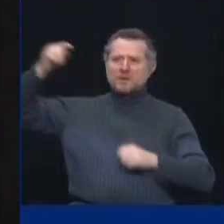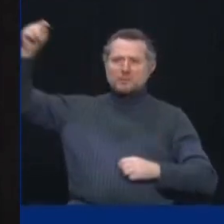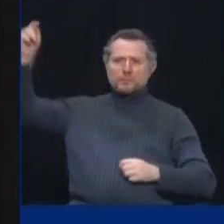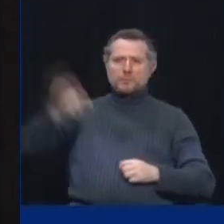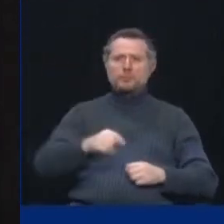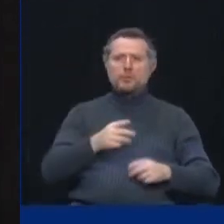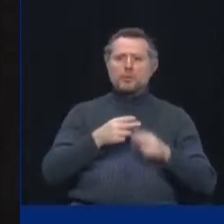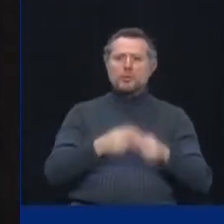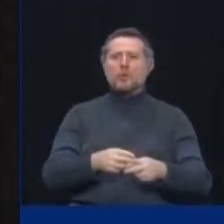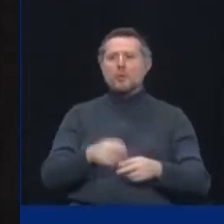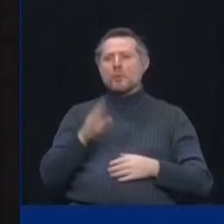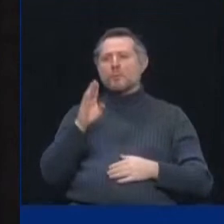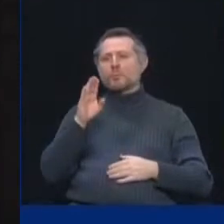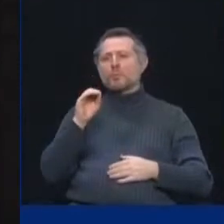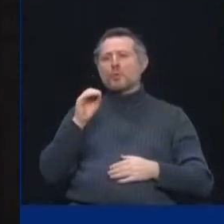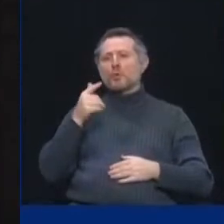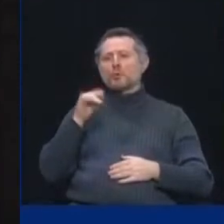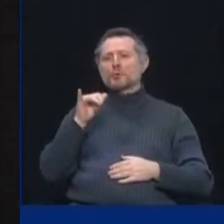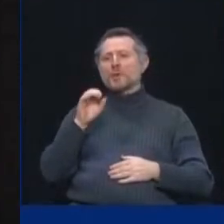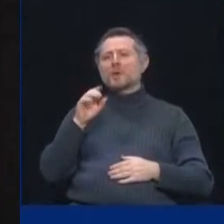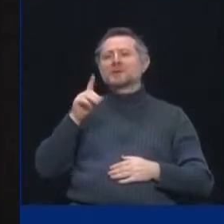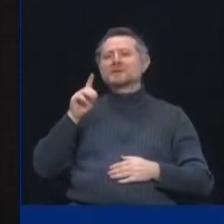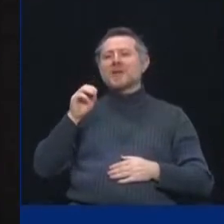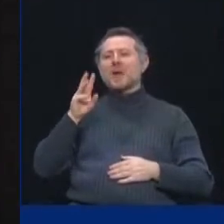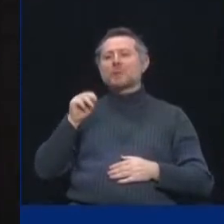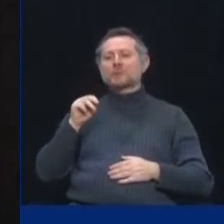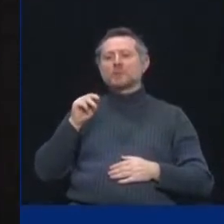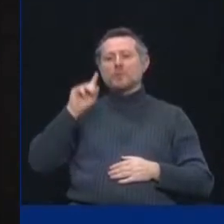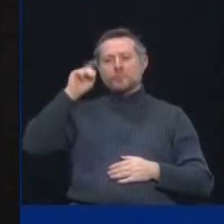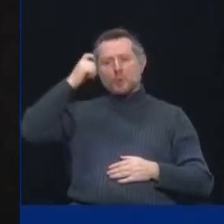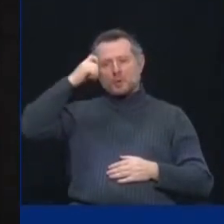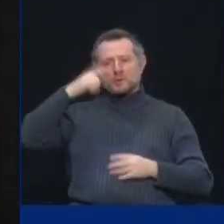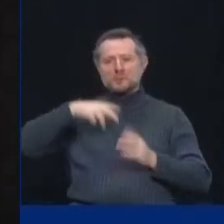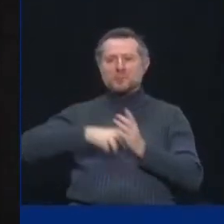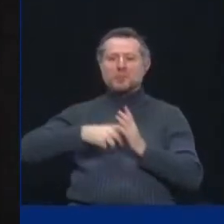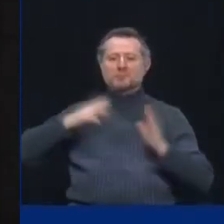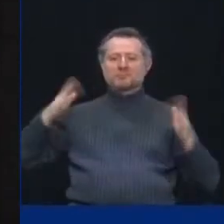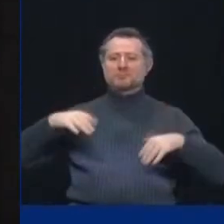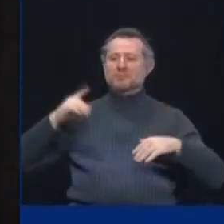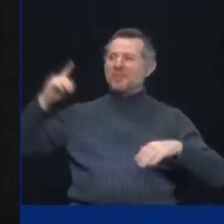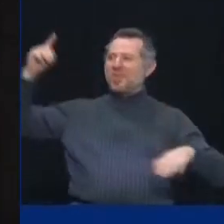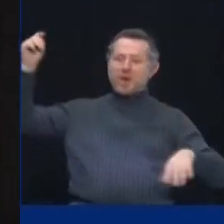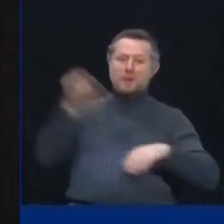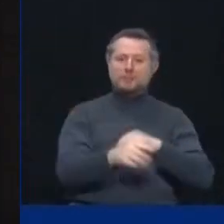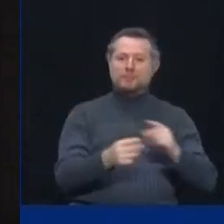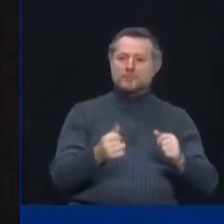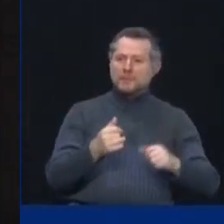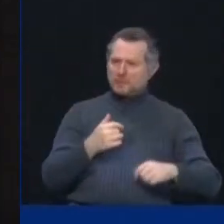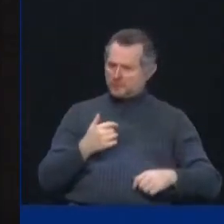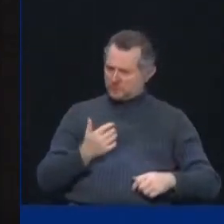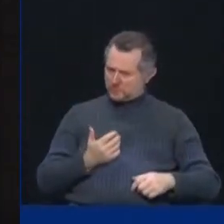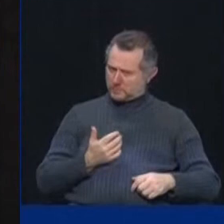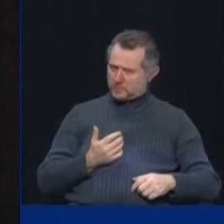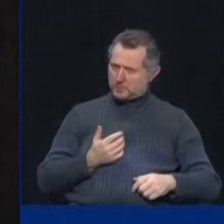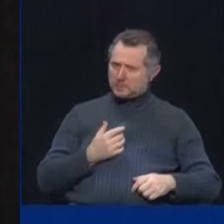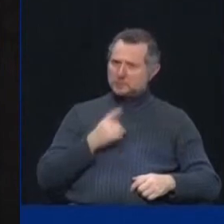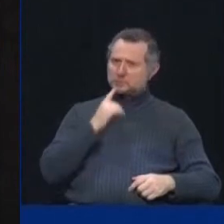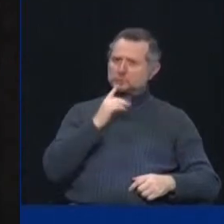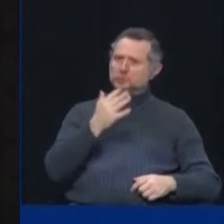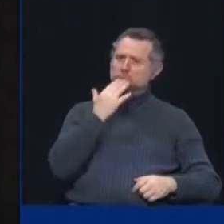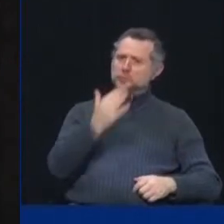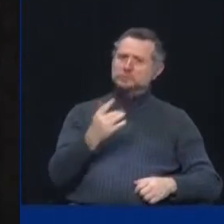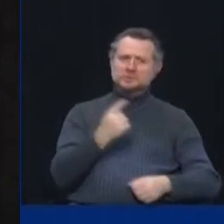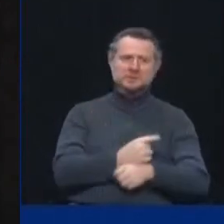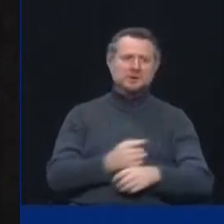Bronx. It checks off so many different boxes. It is a good day. And boy, did we